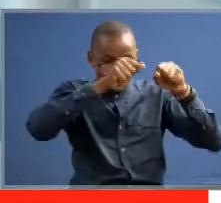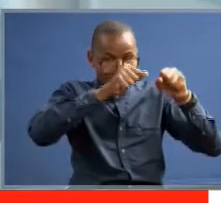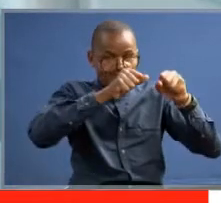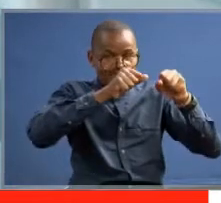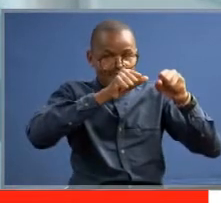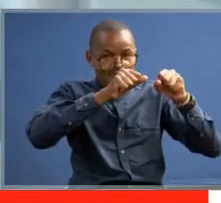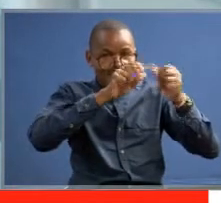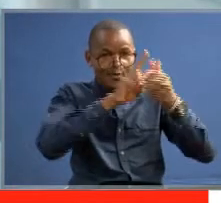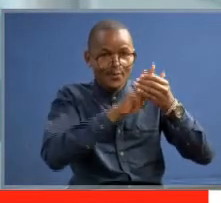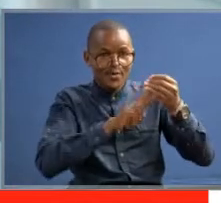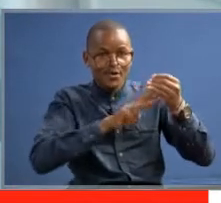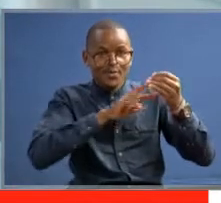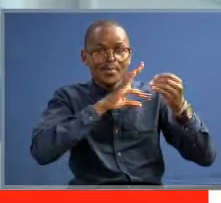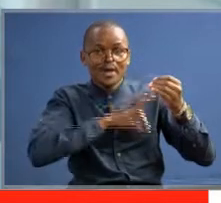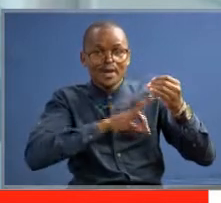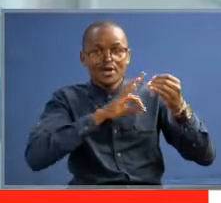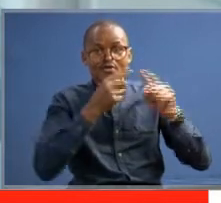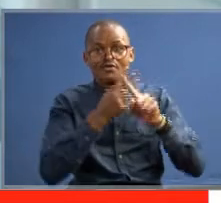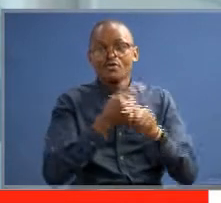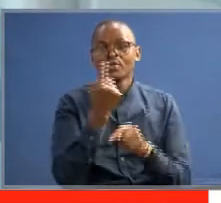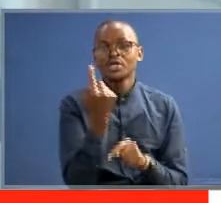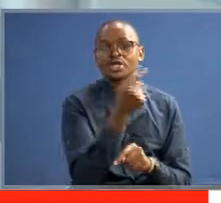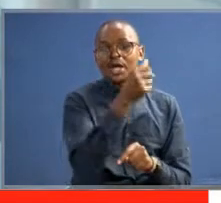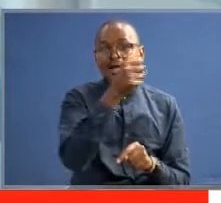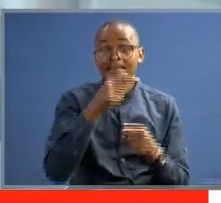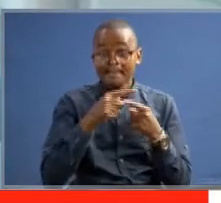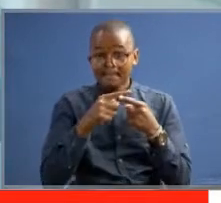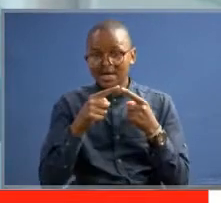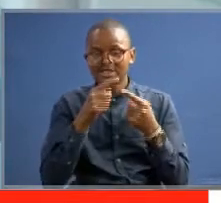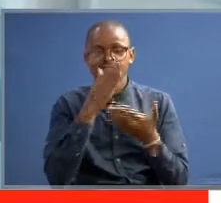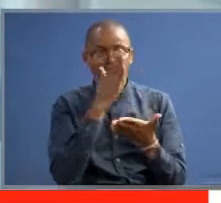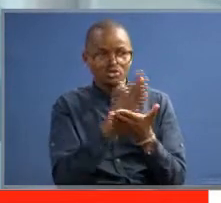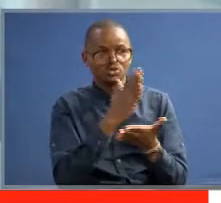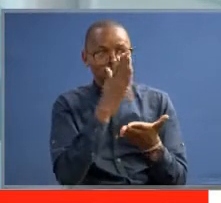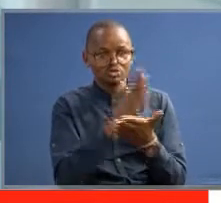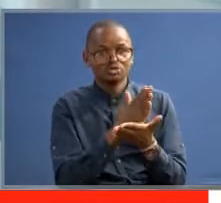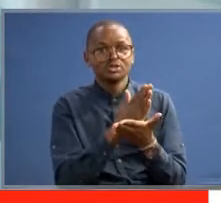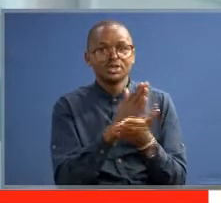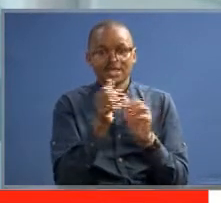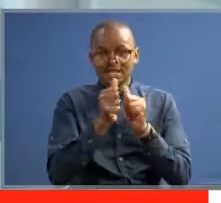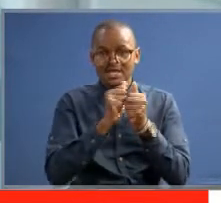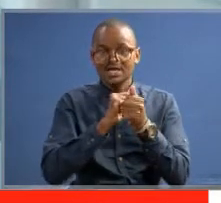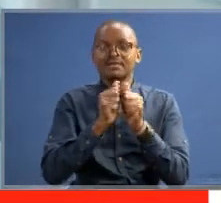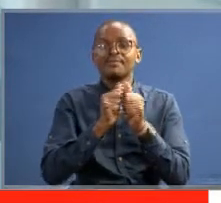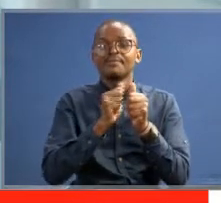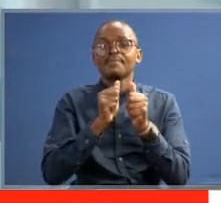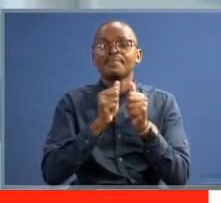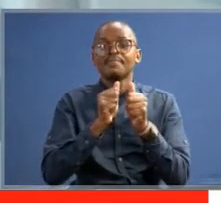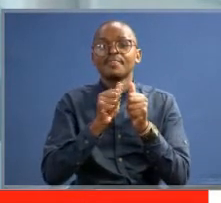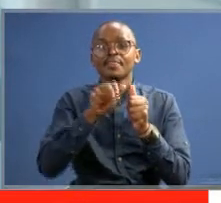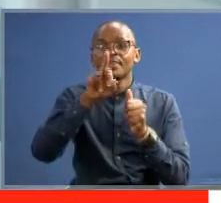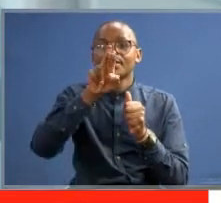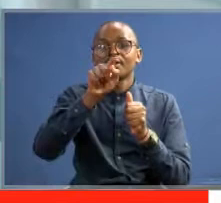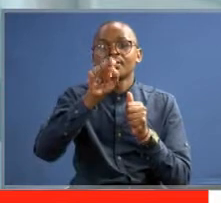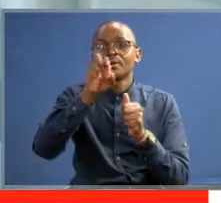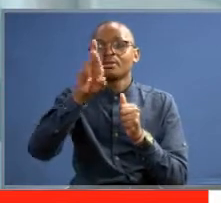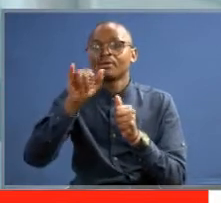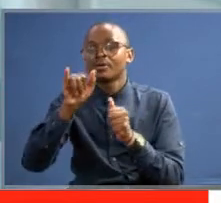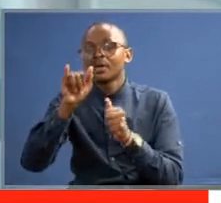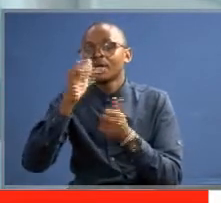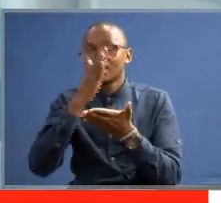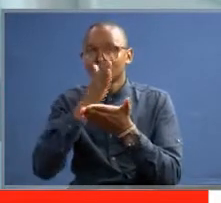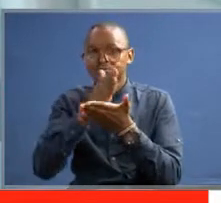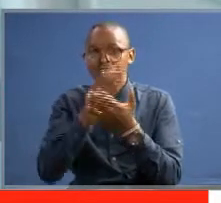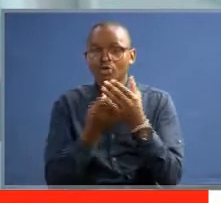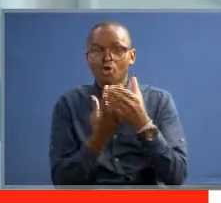benefit where they all benefit from each other. Yes, it is true that the sports, the lotteries and so on are really